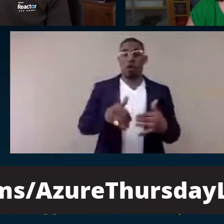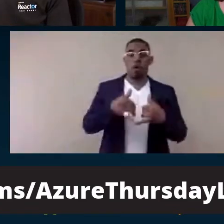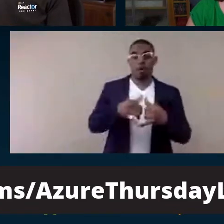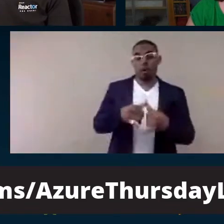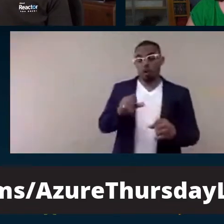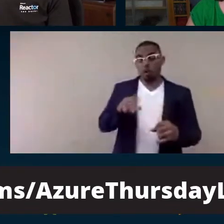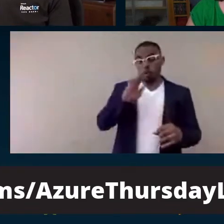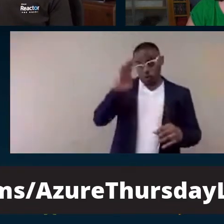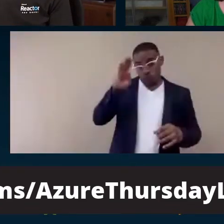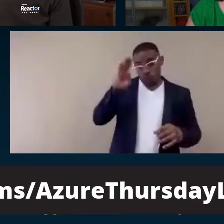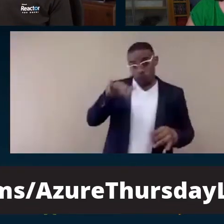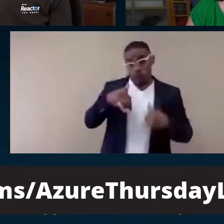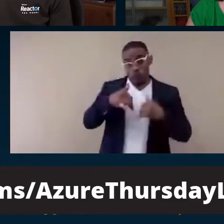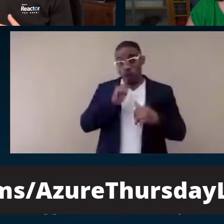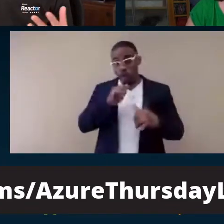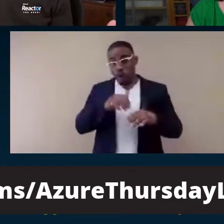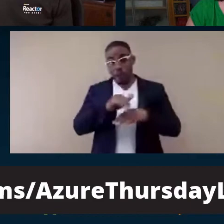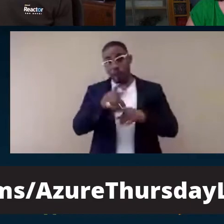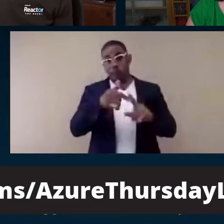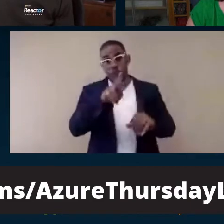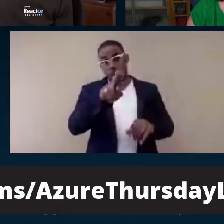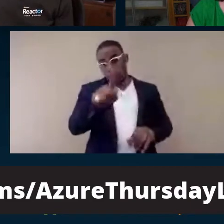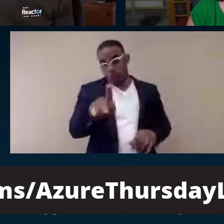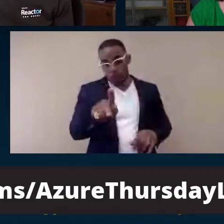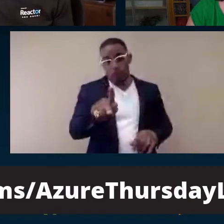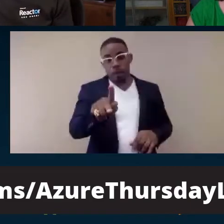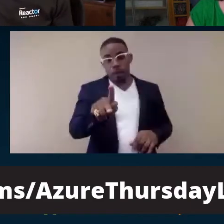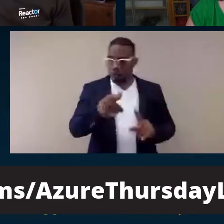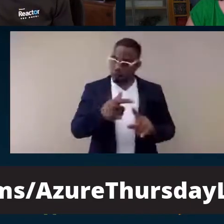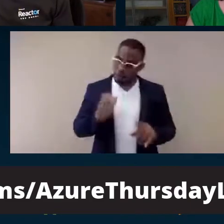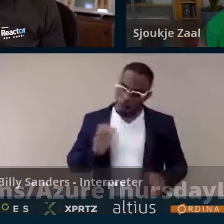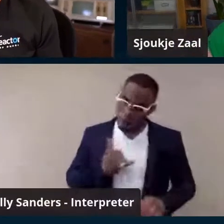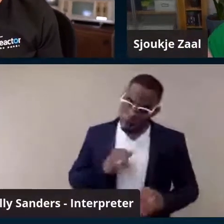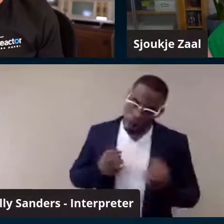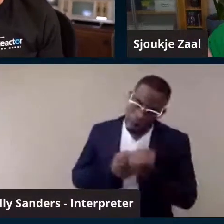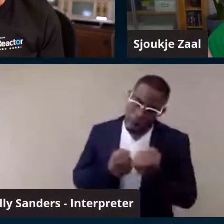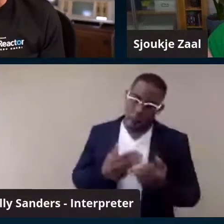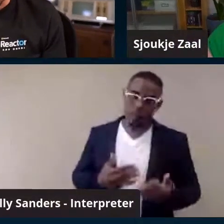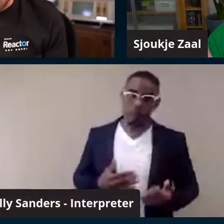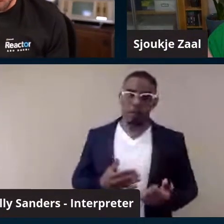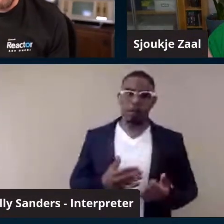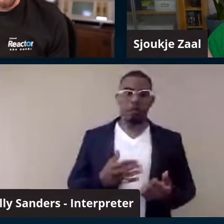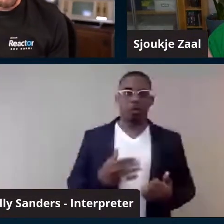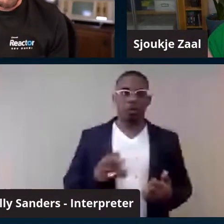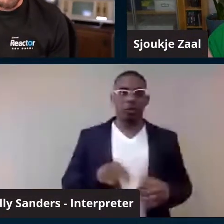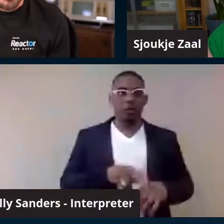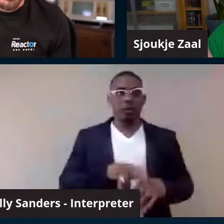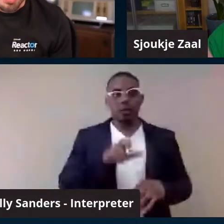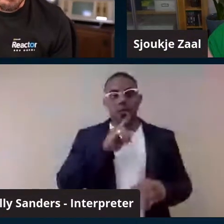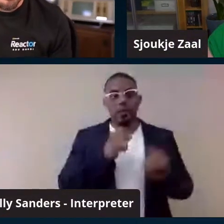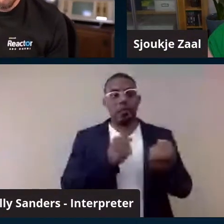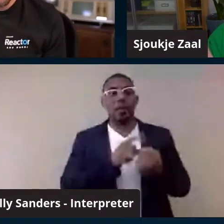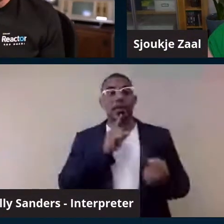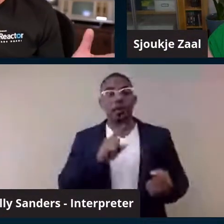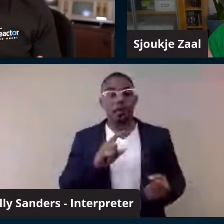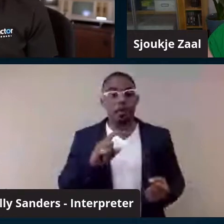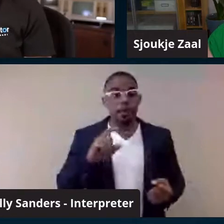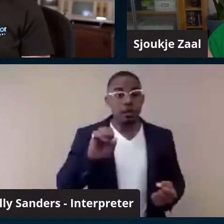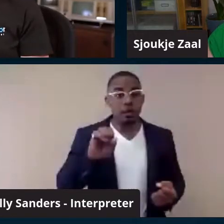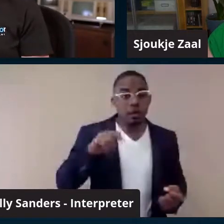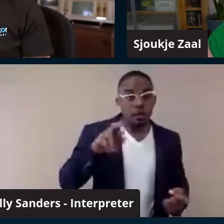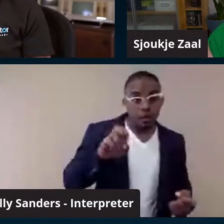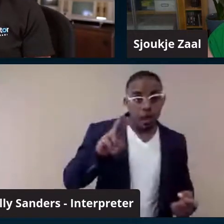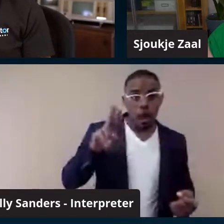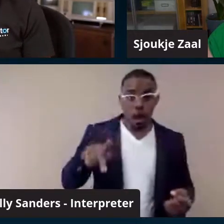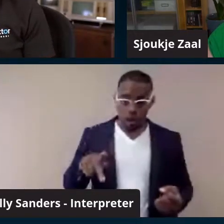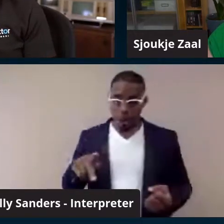are shipped from the UK, and they are from our sponsor. And the sponsor is Squared Up, and